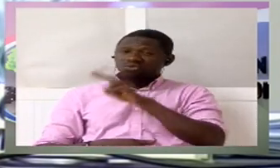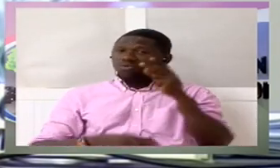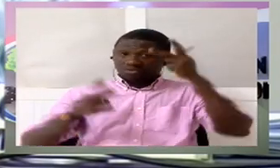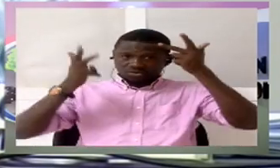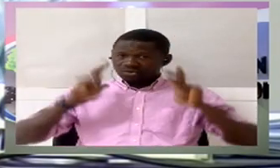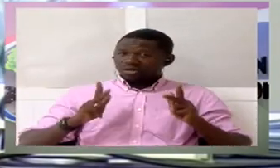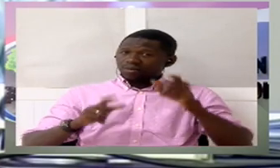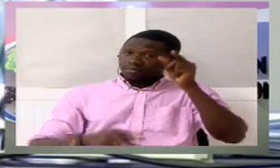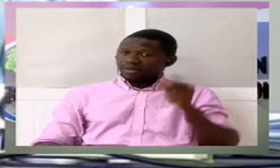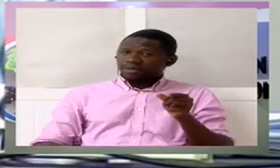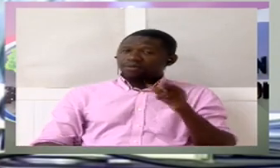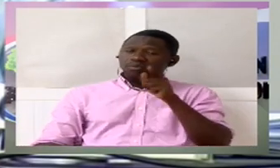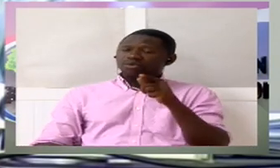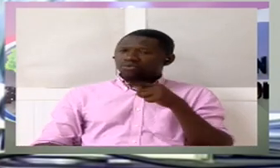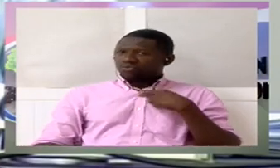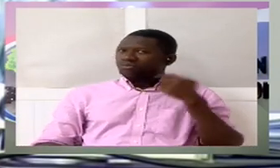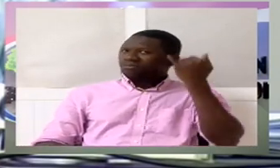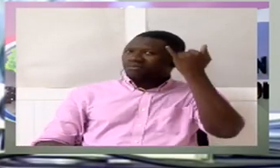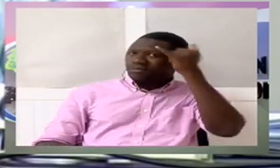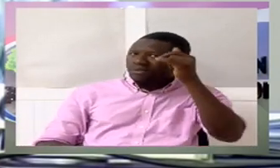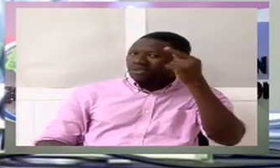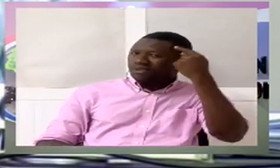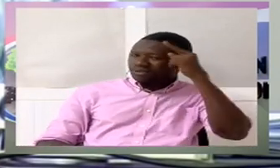rational and reasonable person.